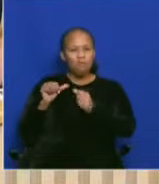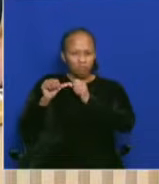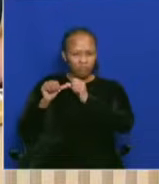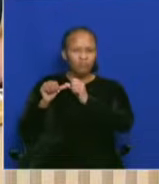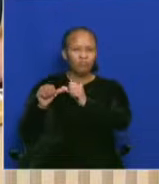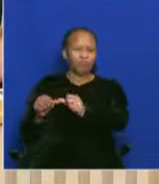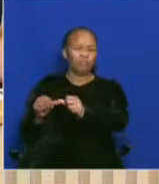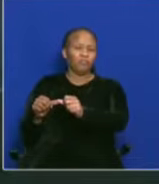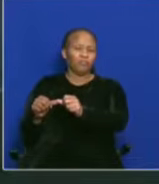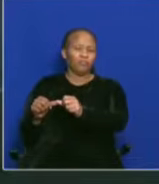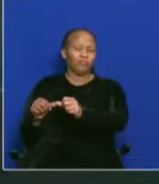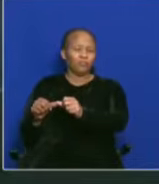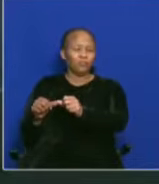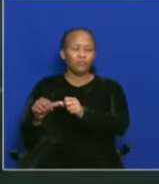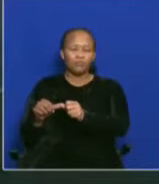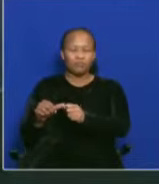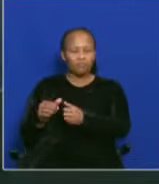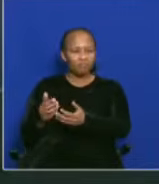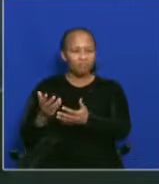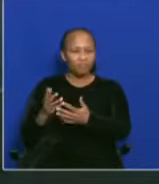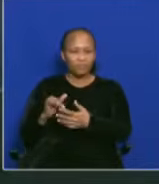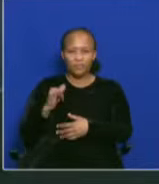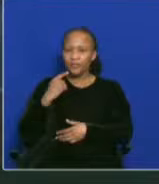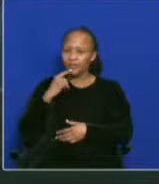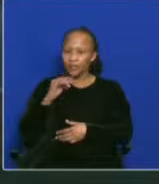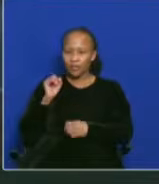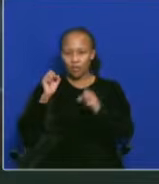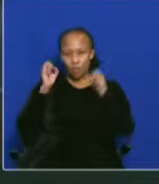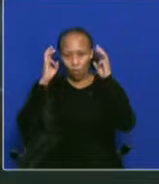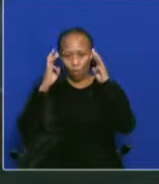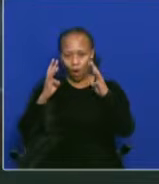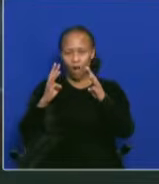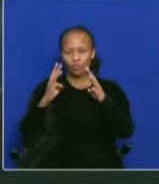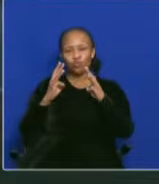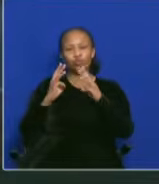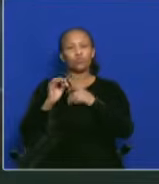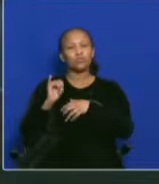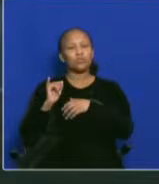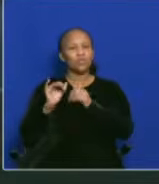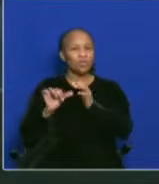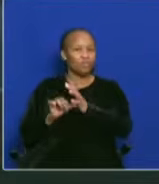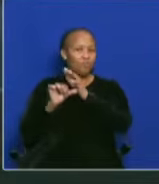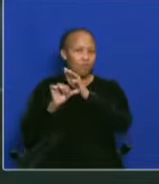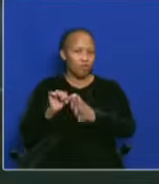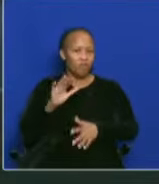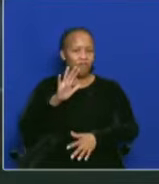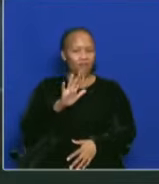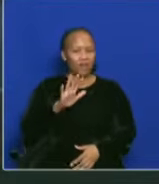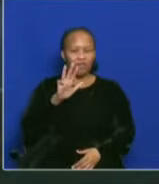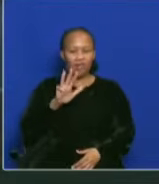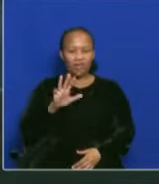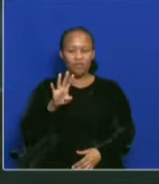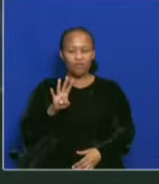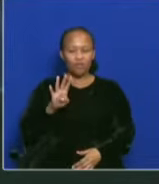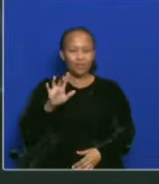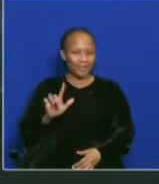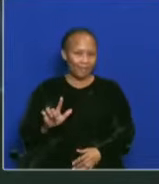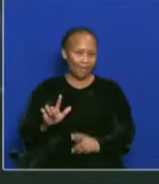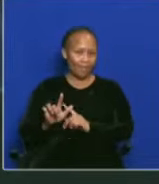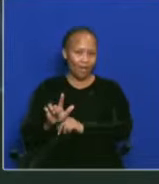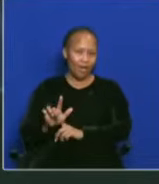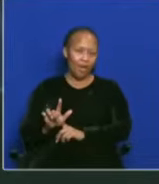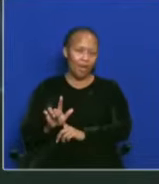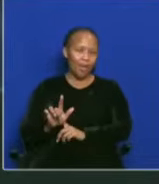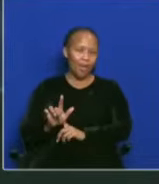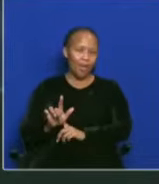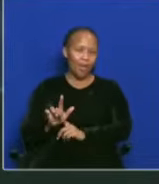it's warehouses, and the important thing is that at 5947, there's then the text, we can rent to